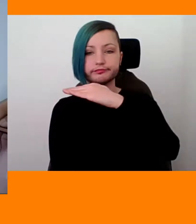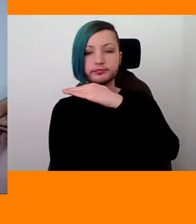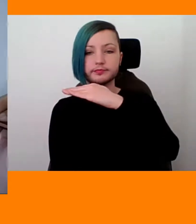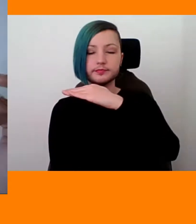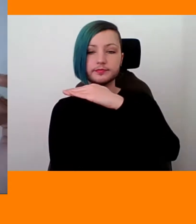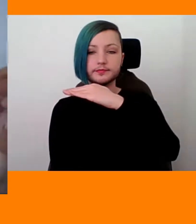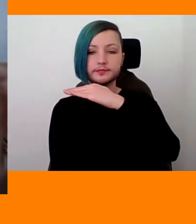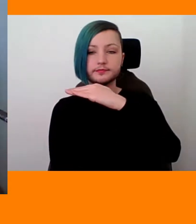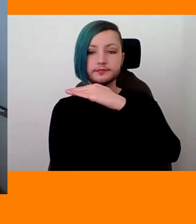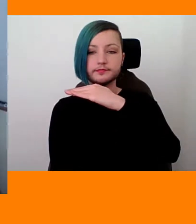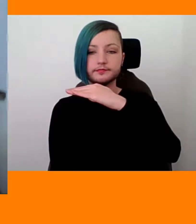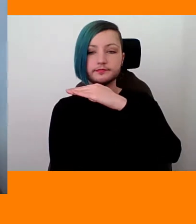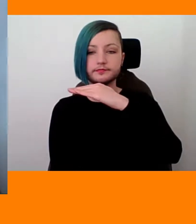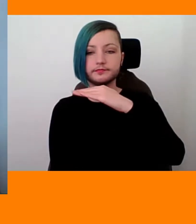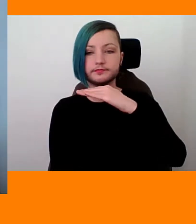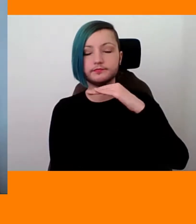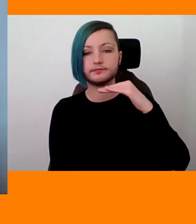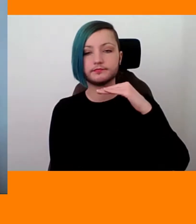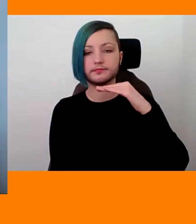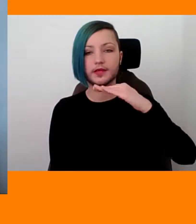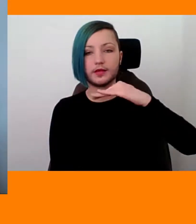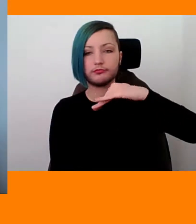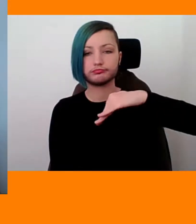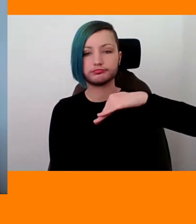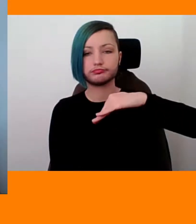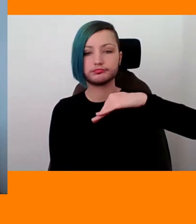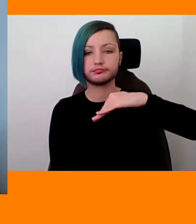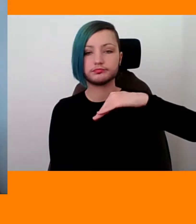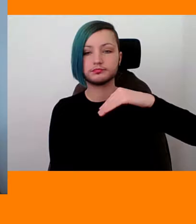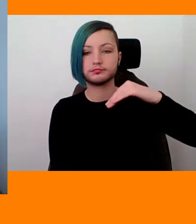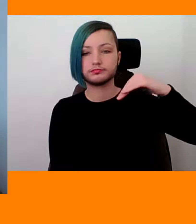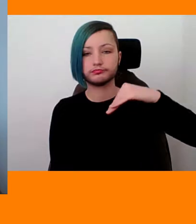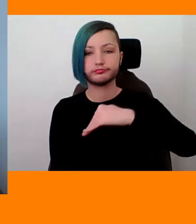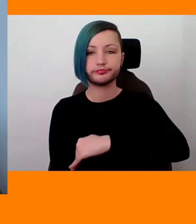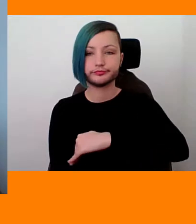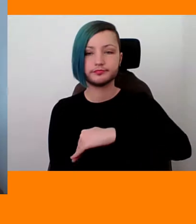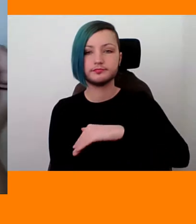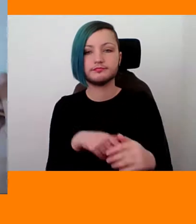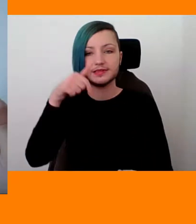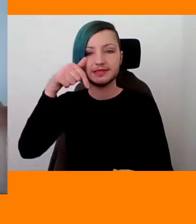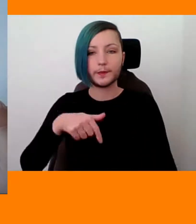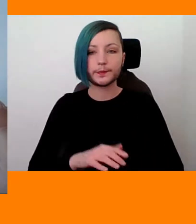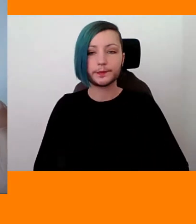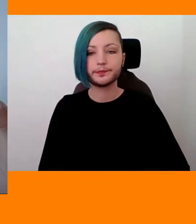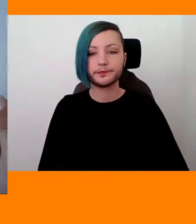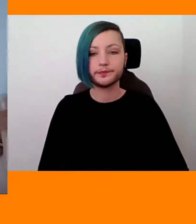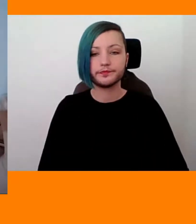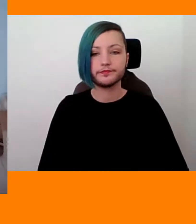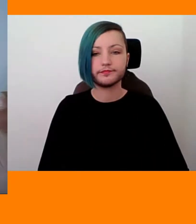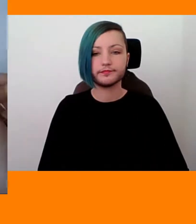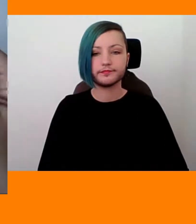that. And at the bottom, they're going to go downwards, like that.